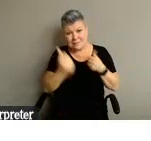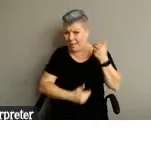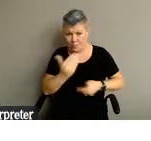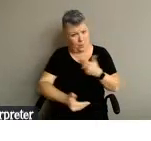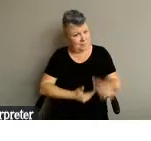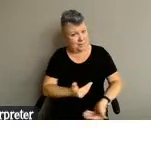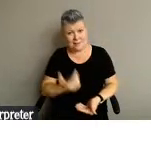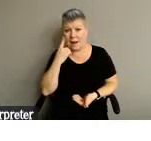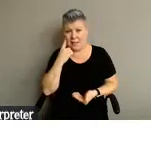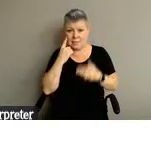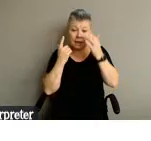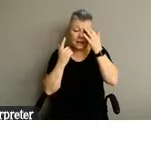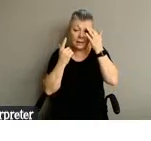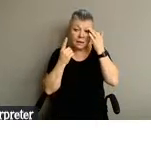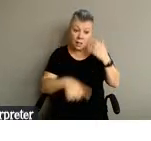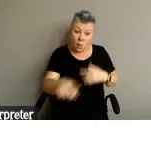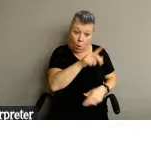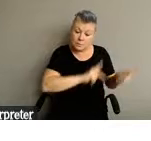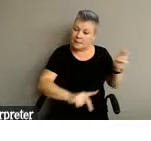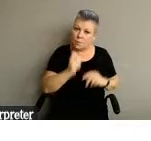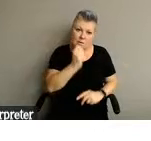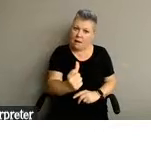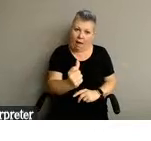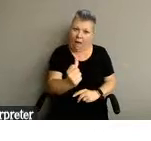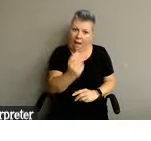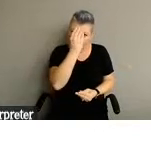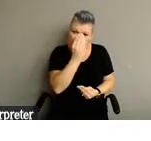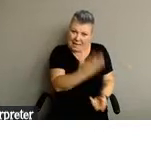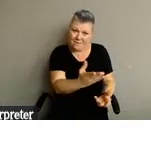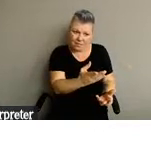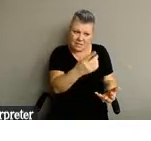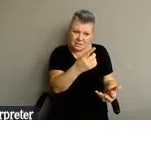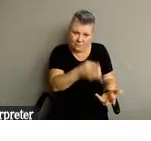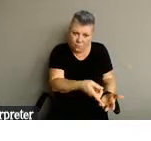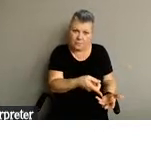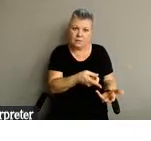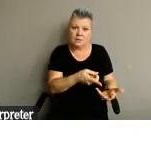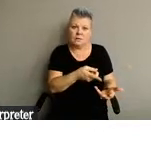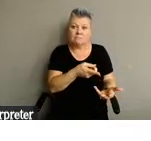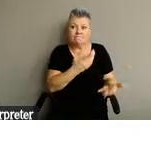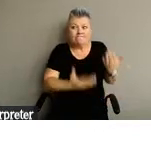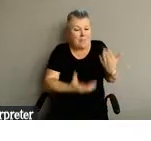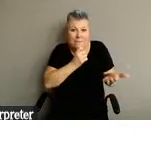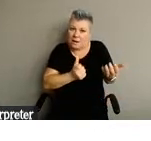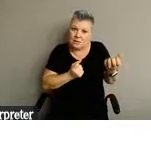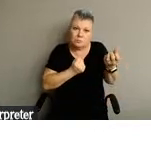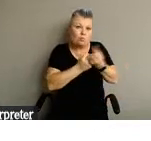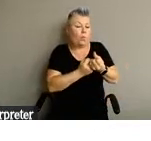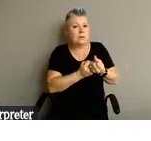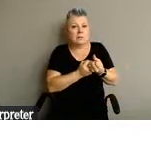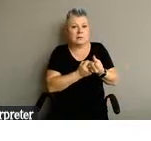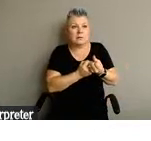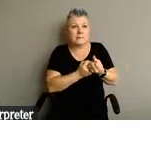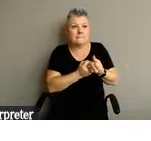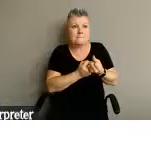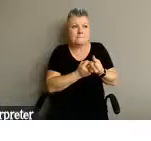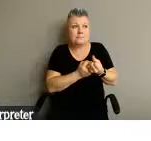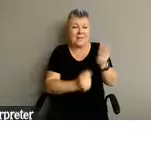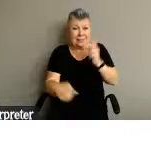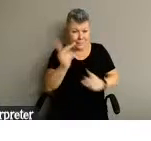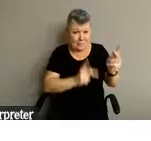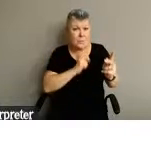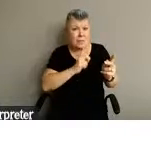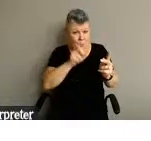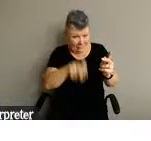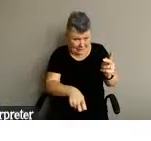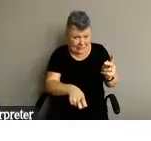think that them not being informed with this information may not support those that are in need